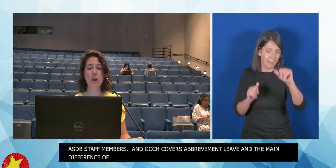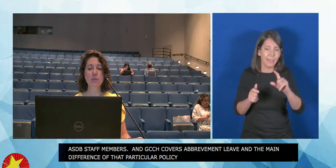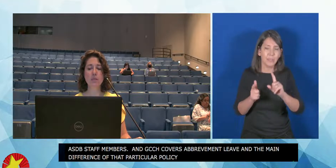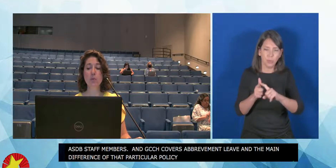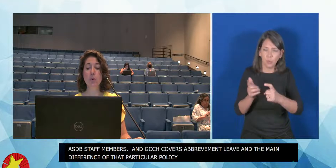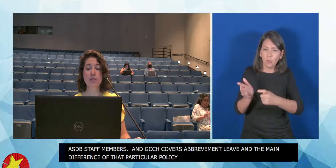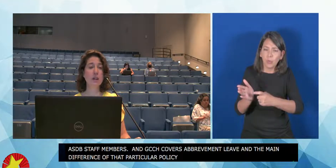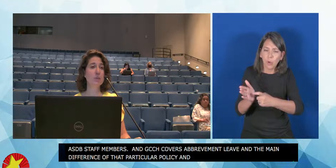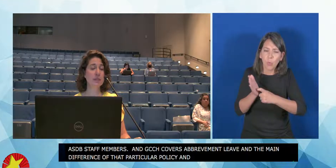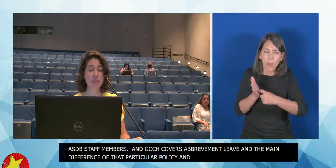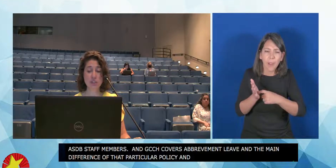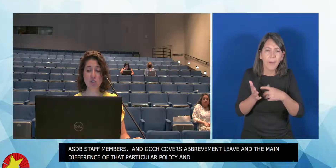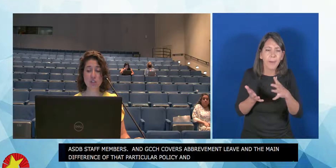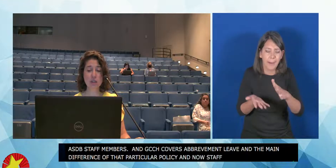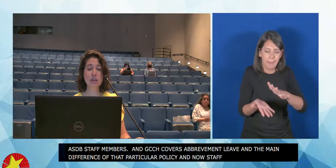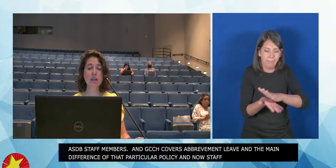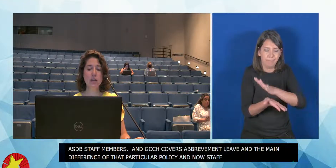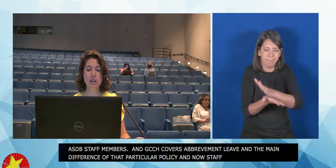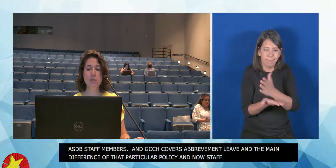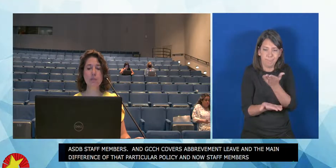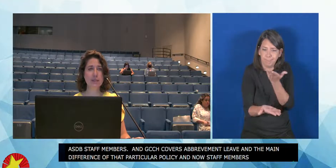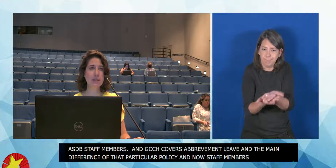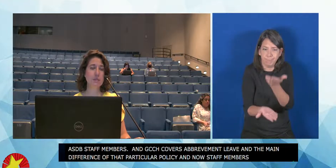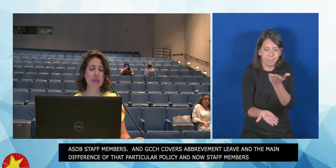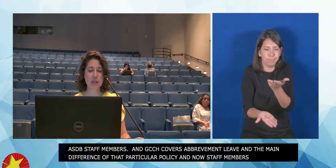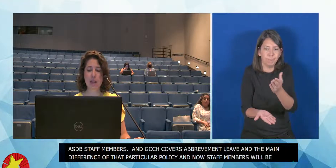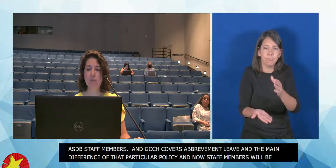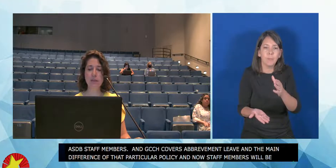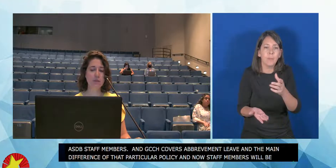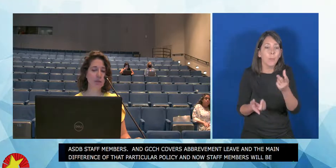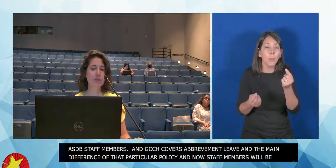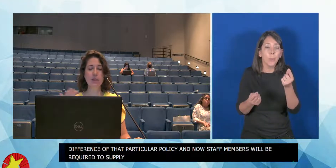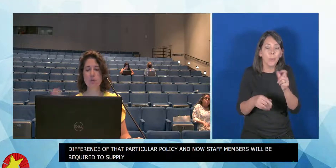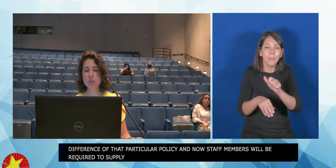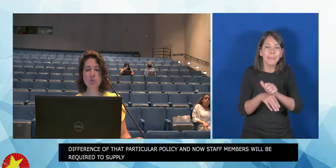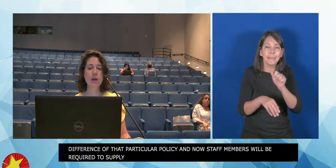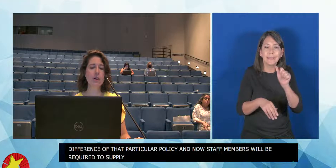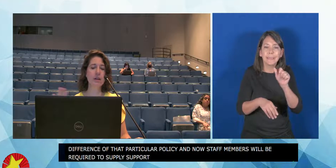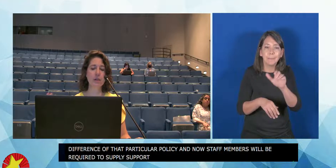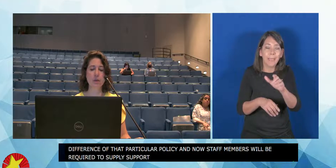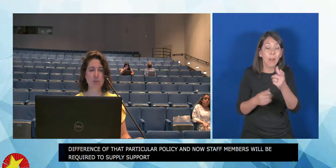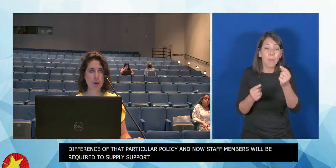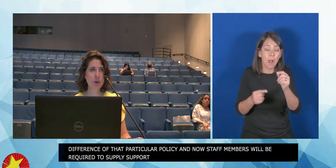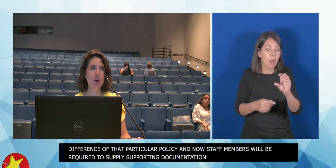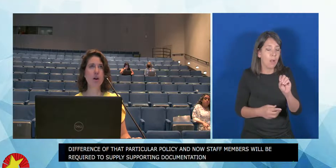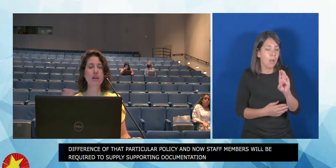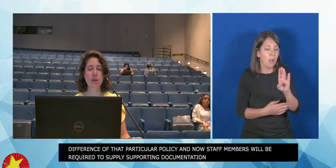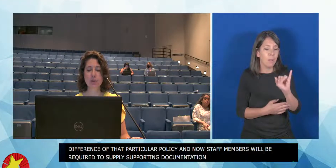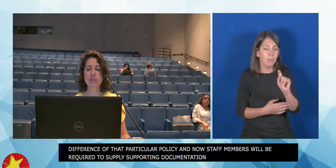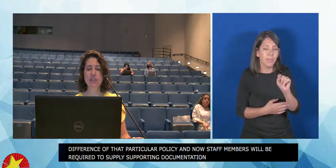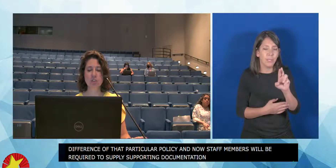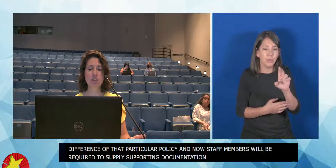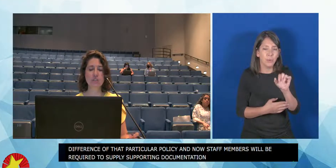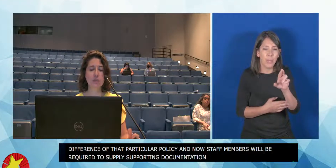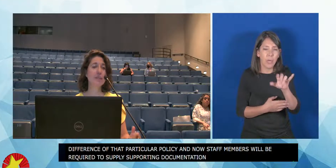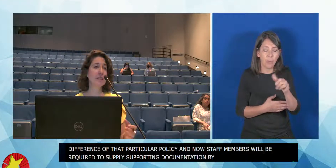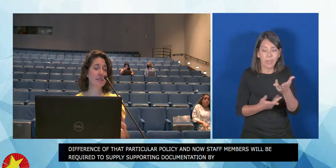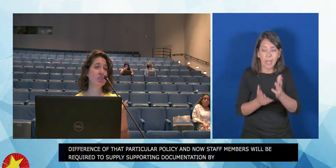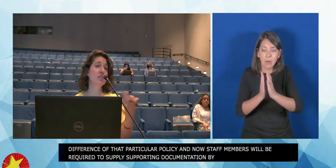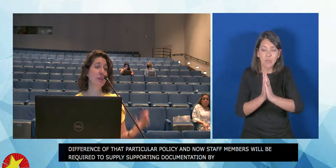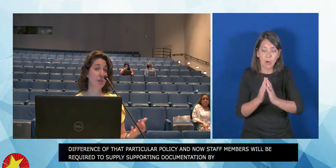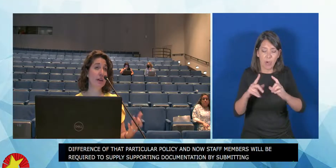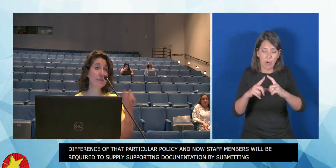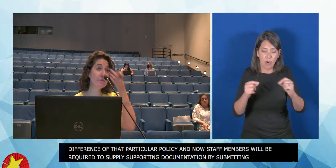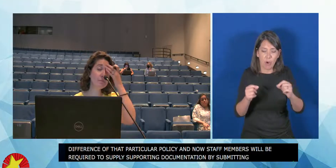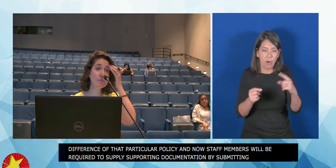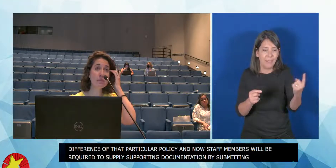of supporting documentation by submitting a copy of an obituary, a prayer card, copy of a death certificate, basically just